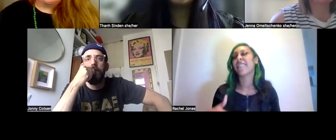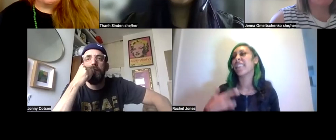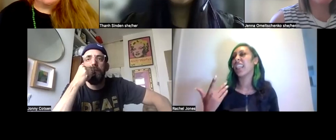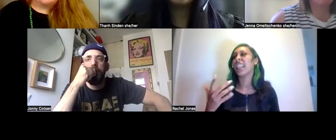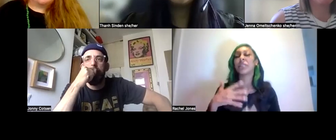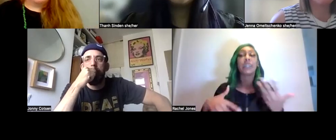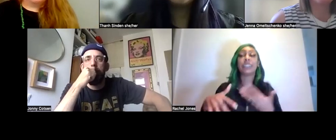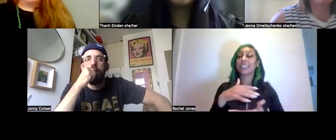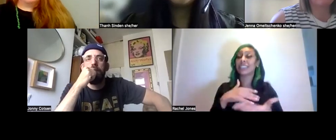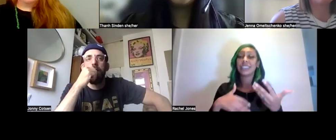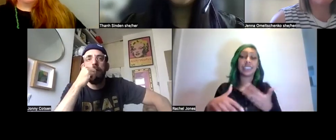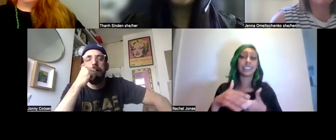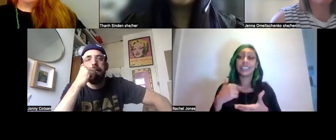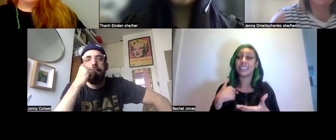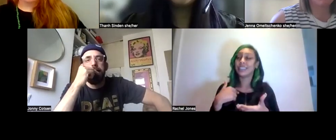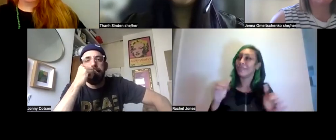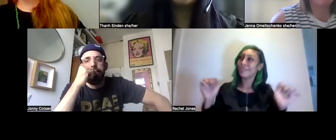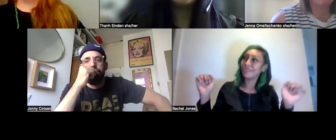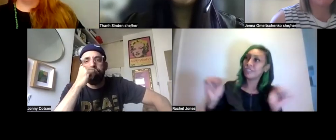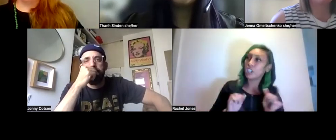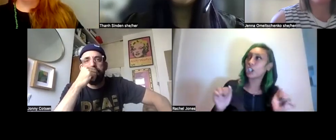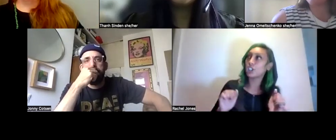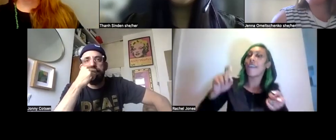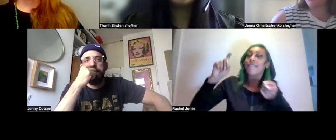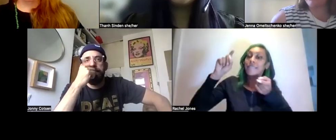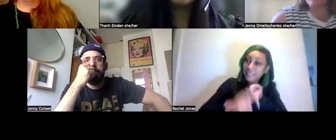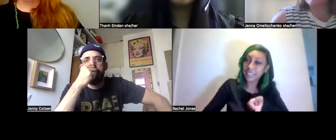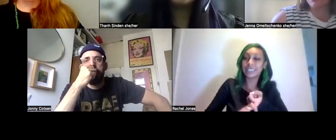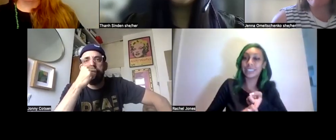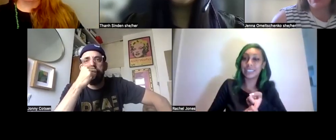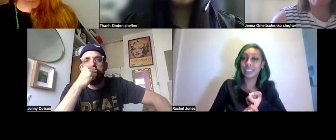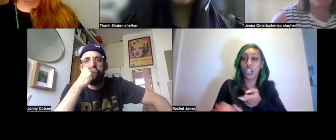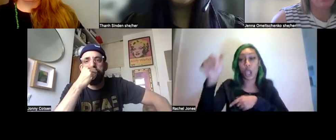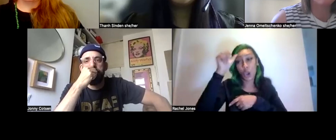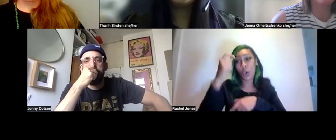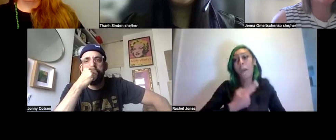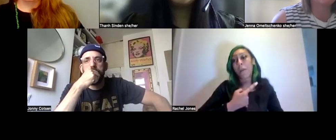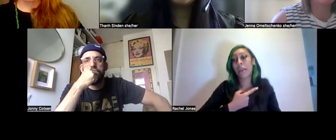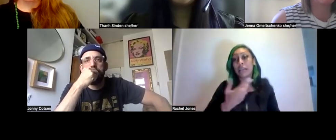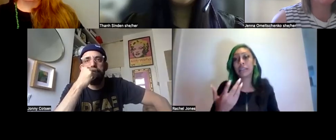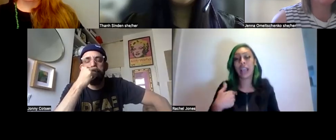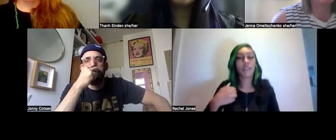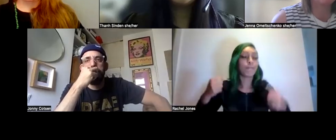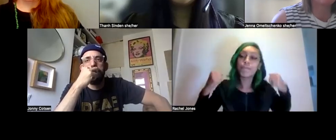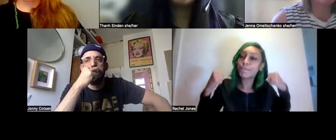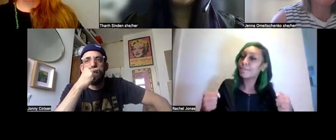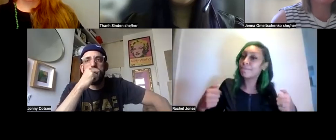think sometimes I haven't actually nailed it either. Like, I, you know, knowing myself, I am quite stubborn